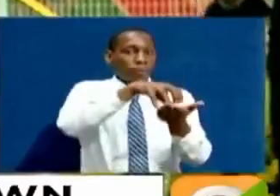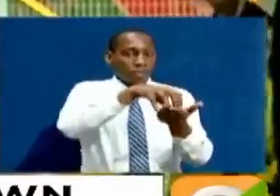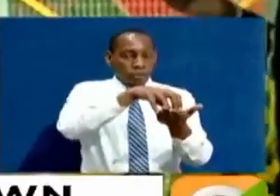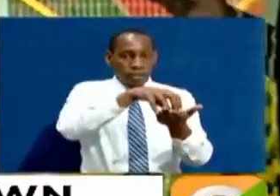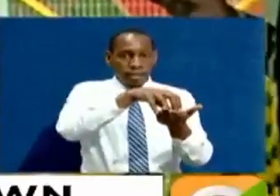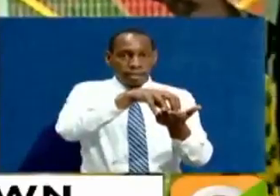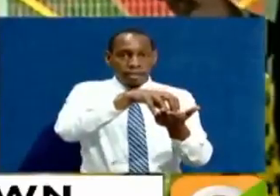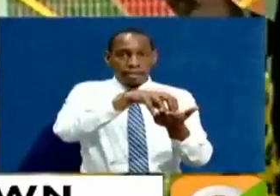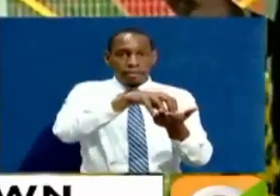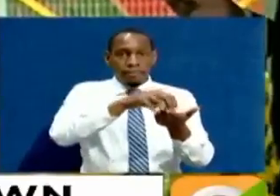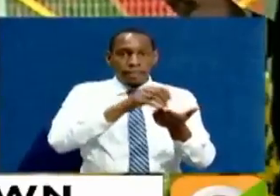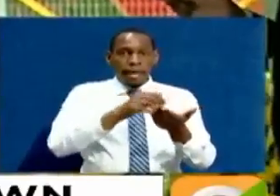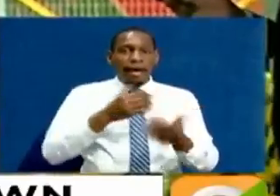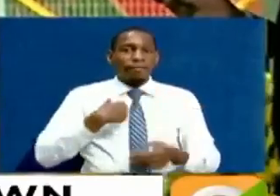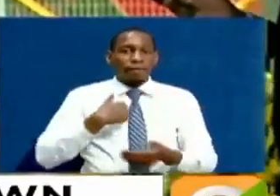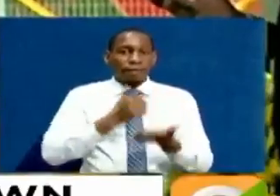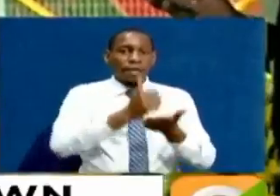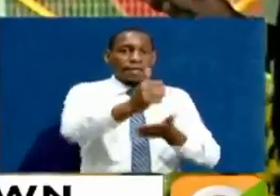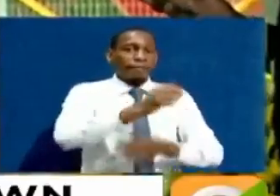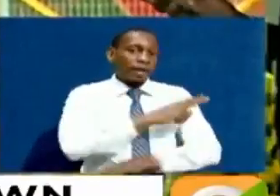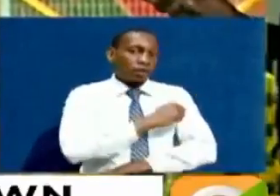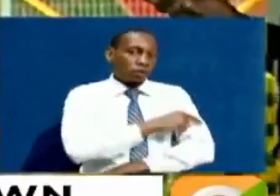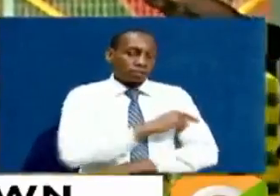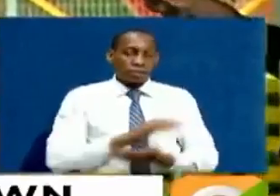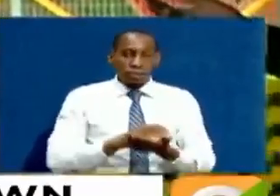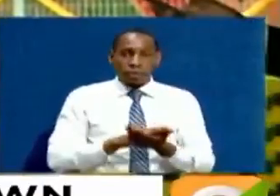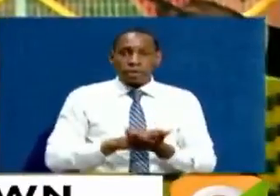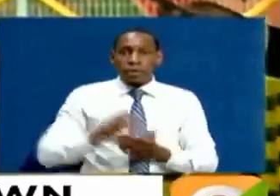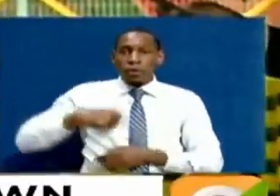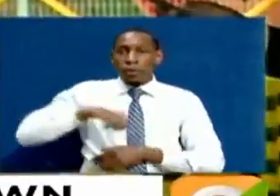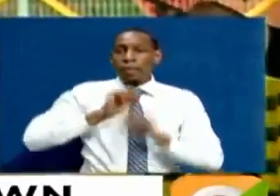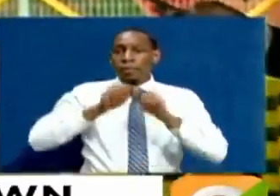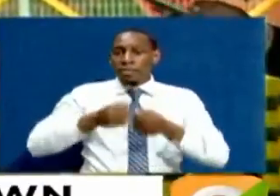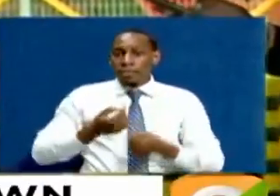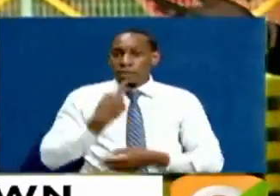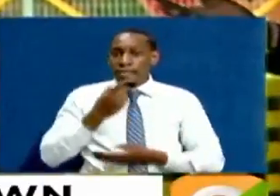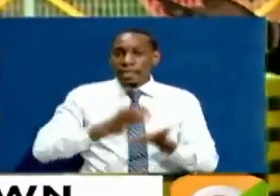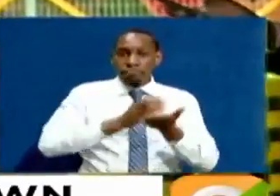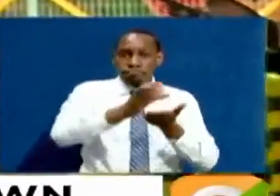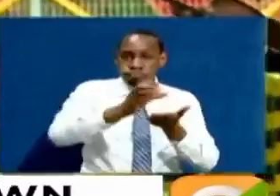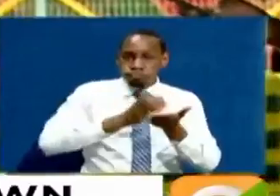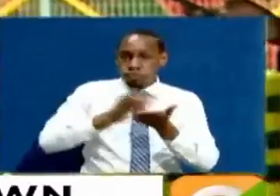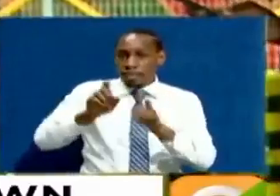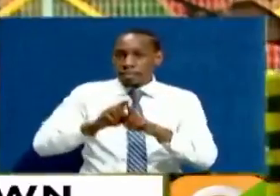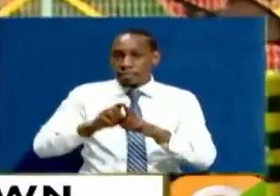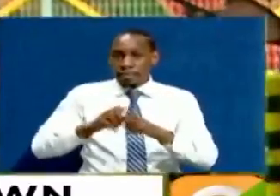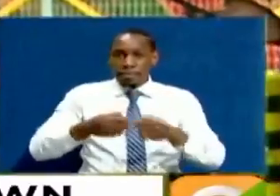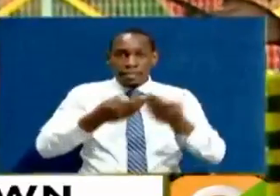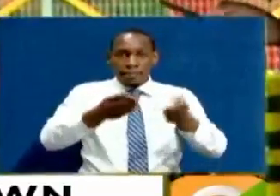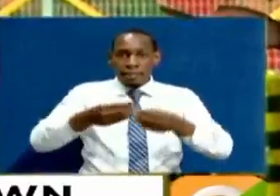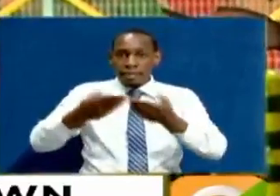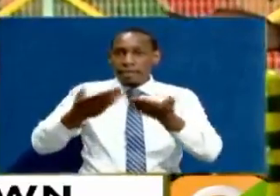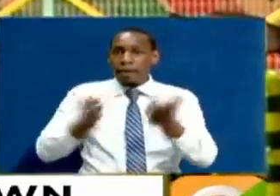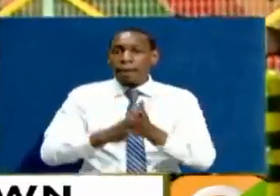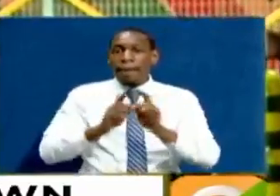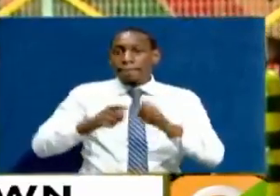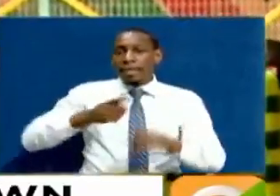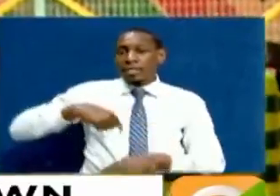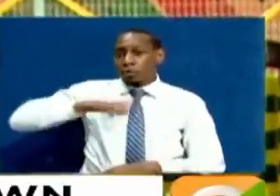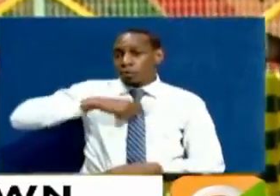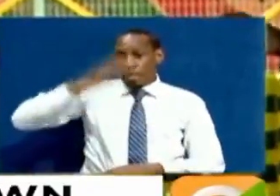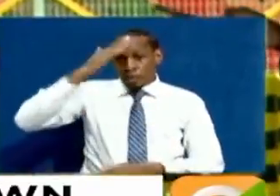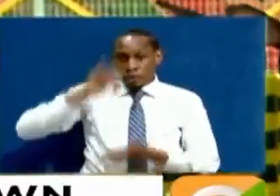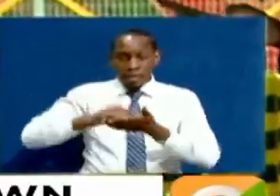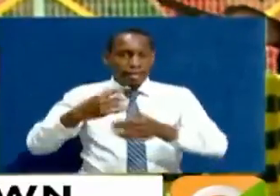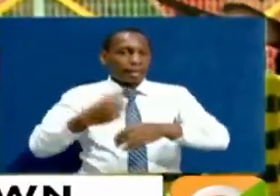positions where we have the referral hospitals, and then I will be able to tell you how they'll be distributed and how they'll be administered. But we understand these are